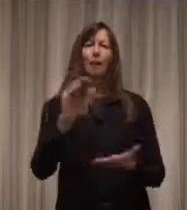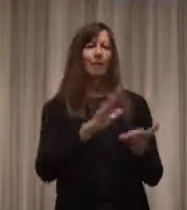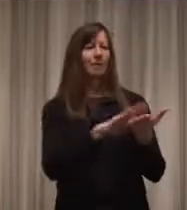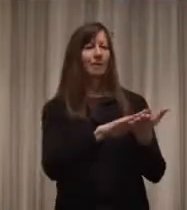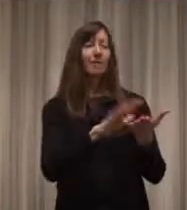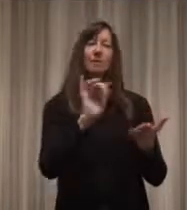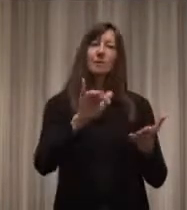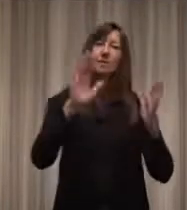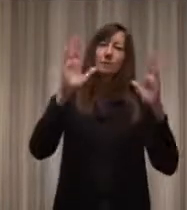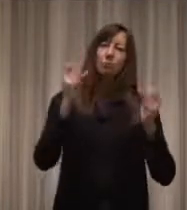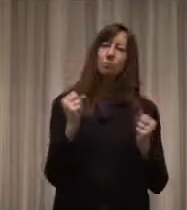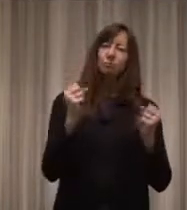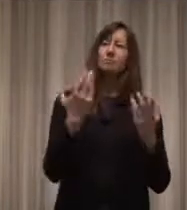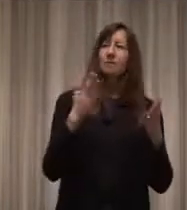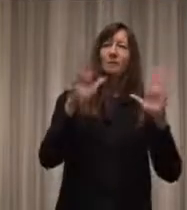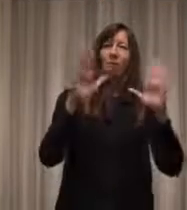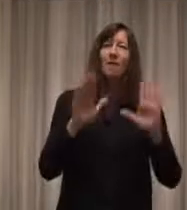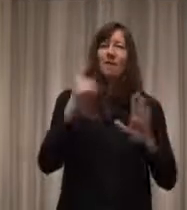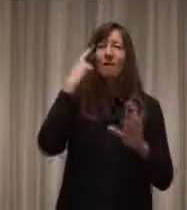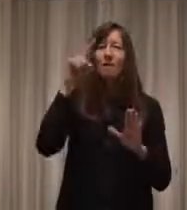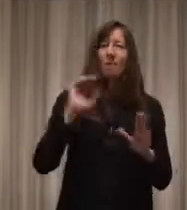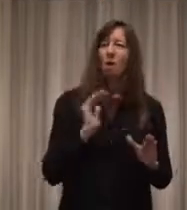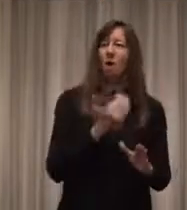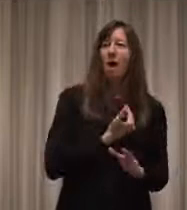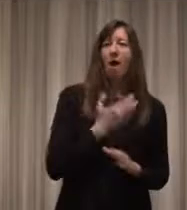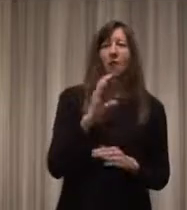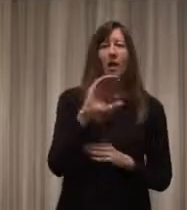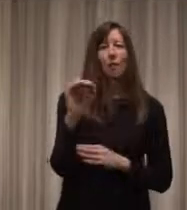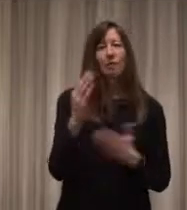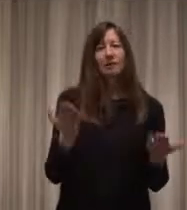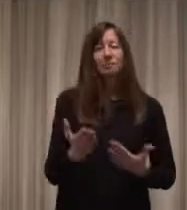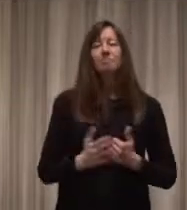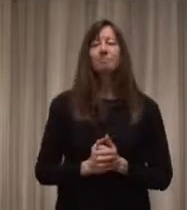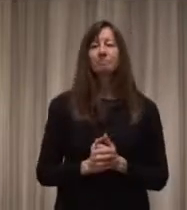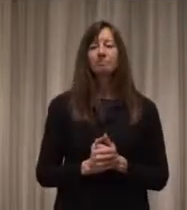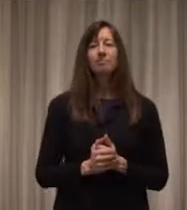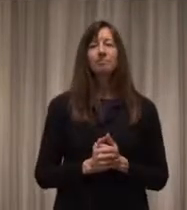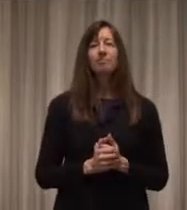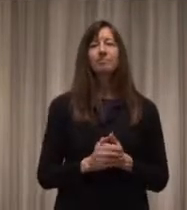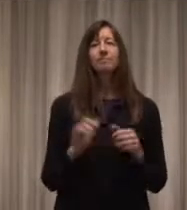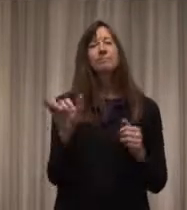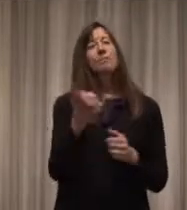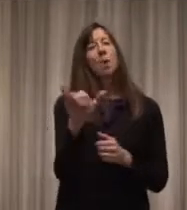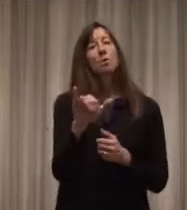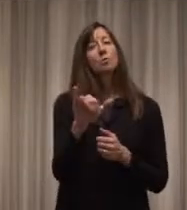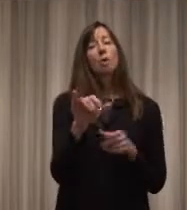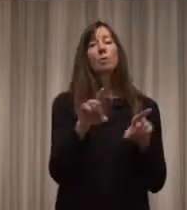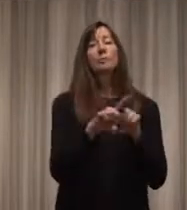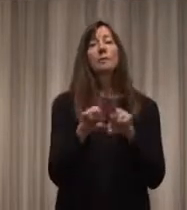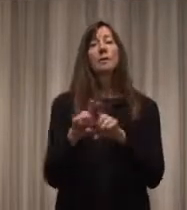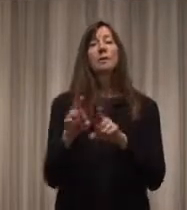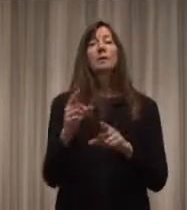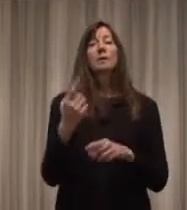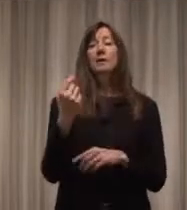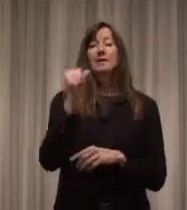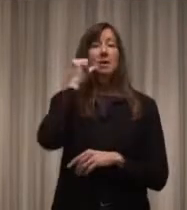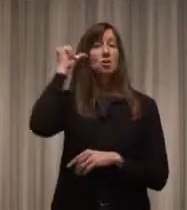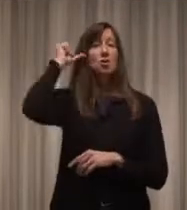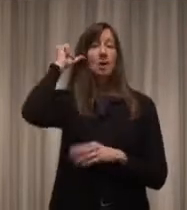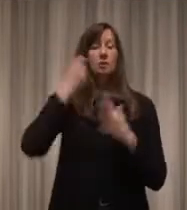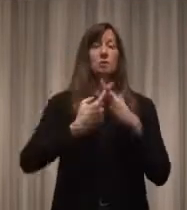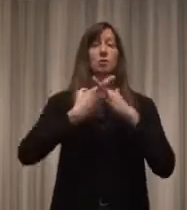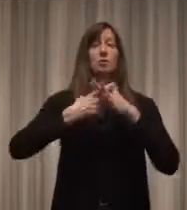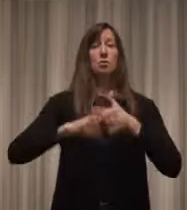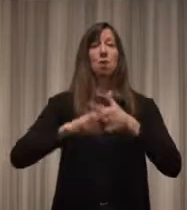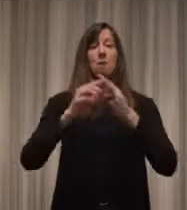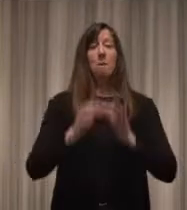On a similar note, yesterday we began a very important month in the county. This is